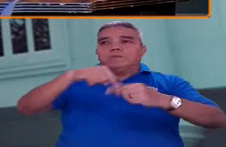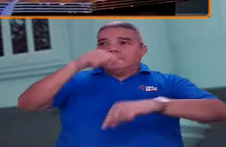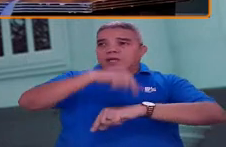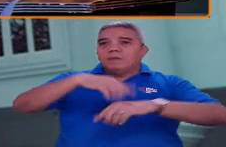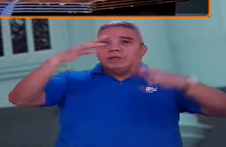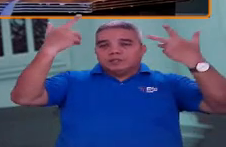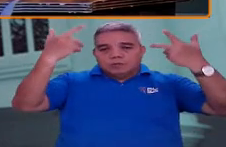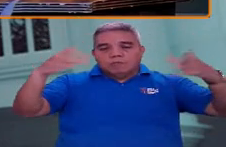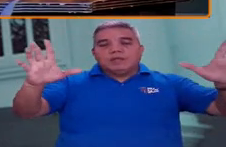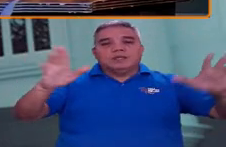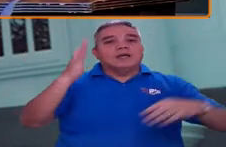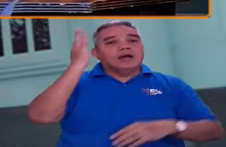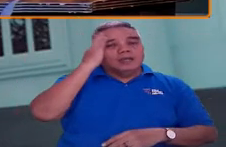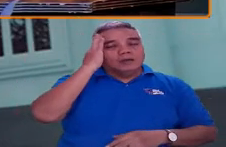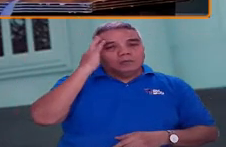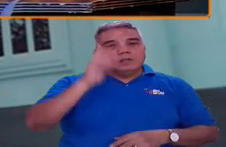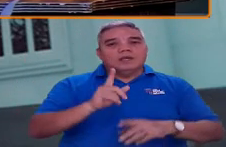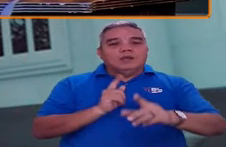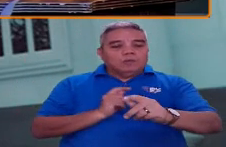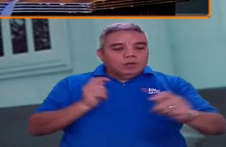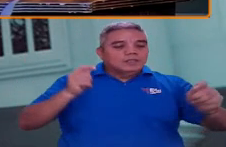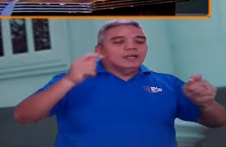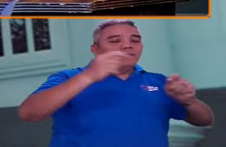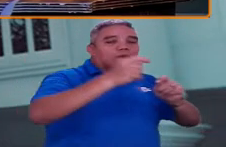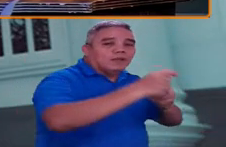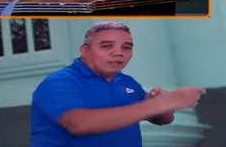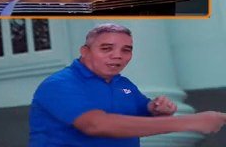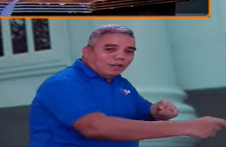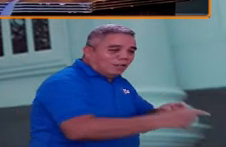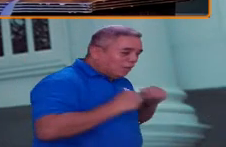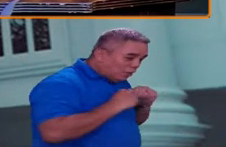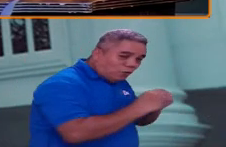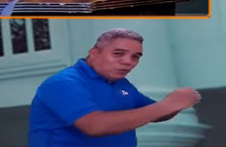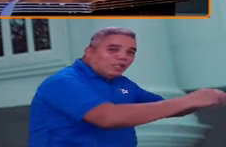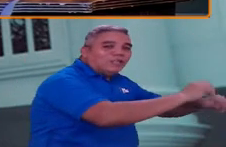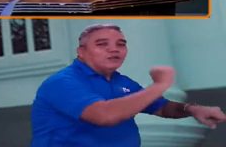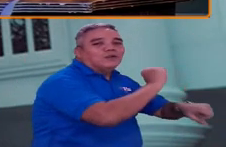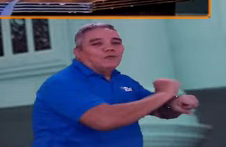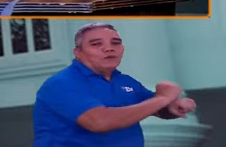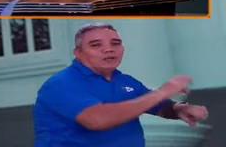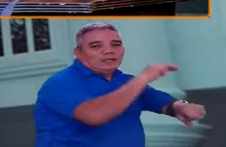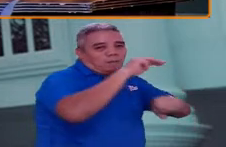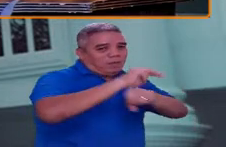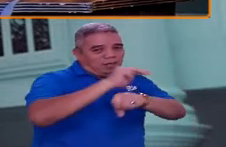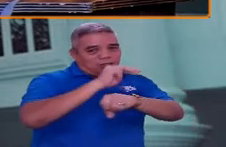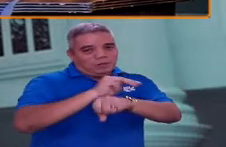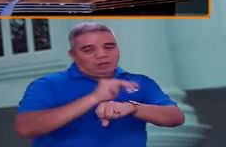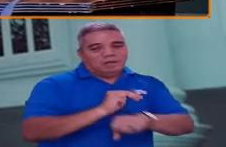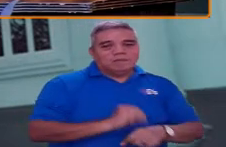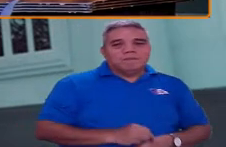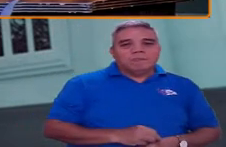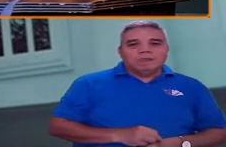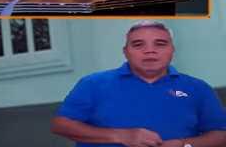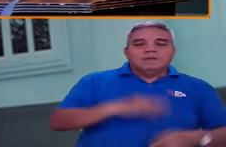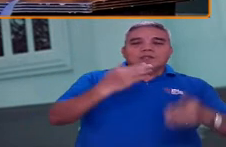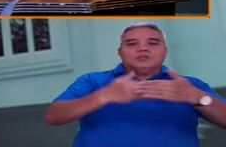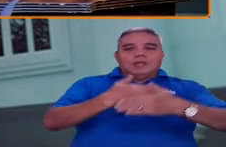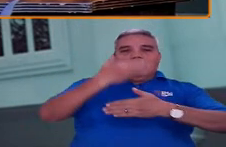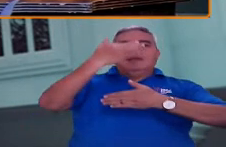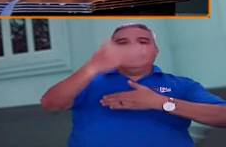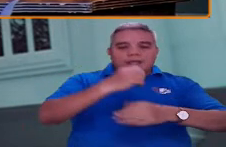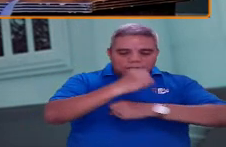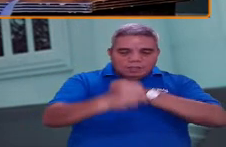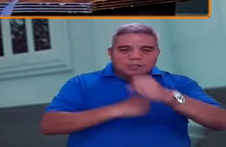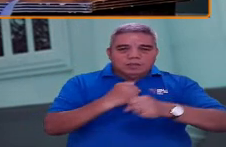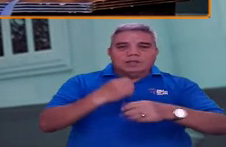is over, I know somebody will step in and continue the job. There is a next